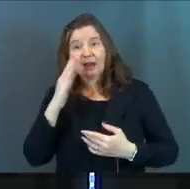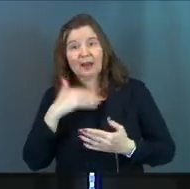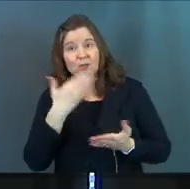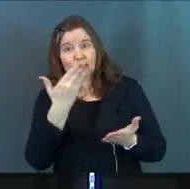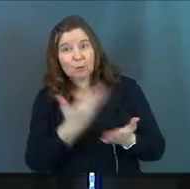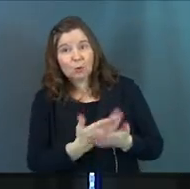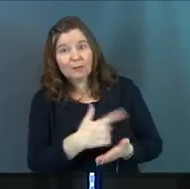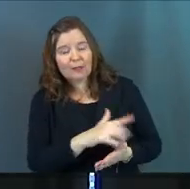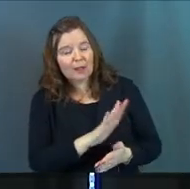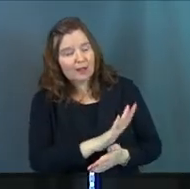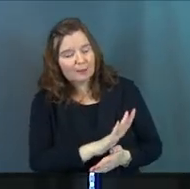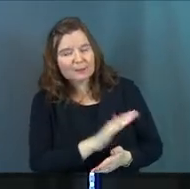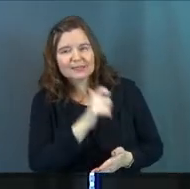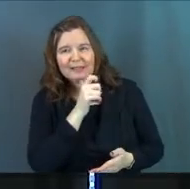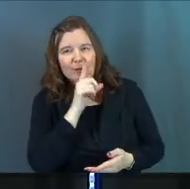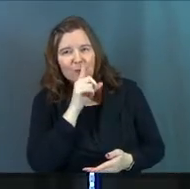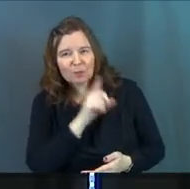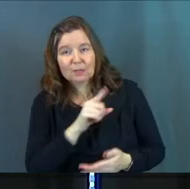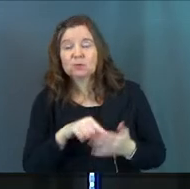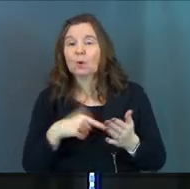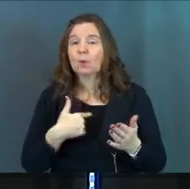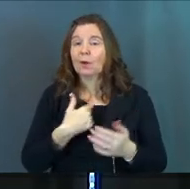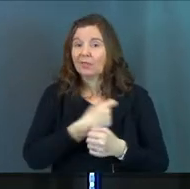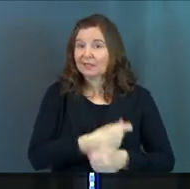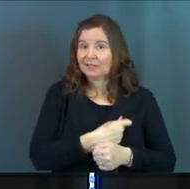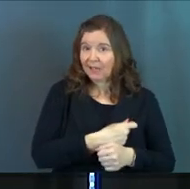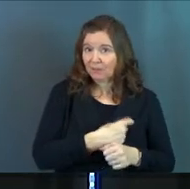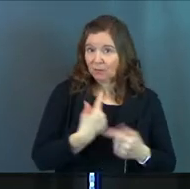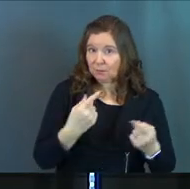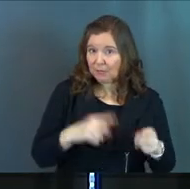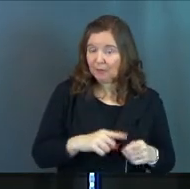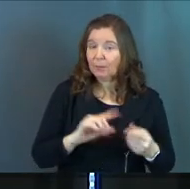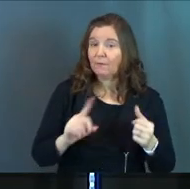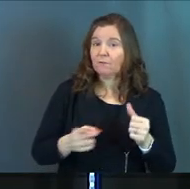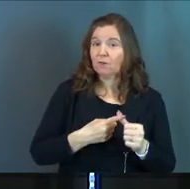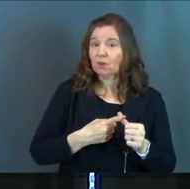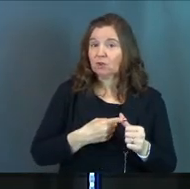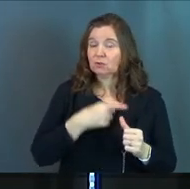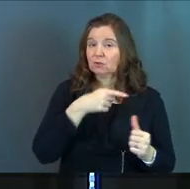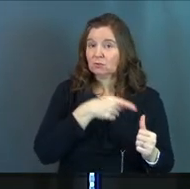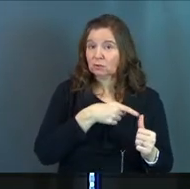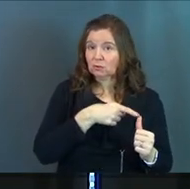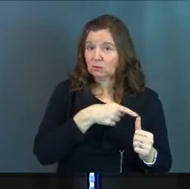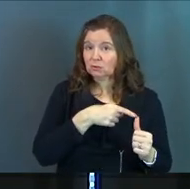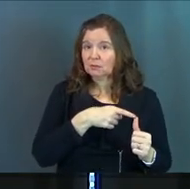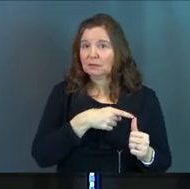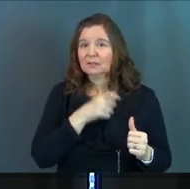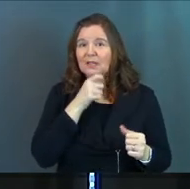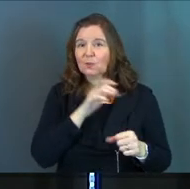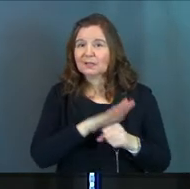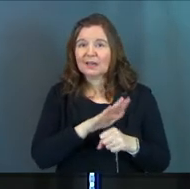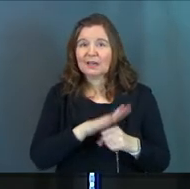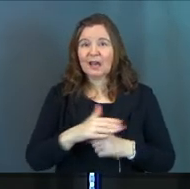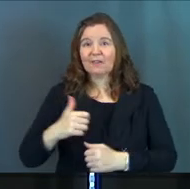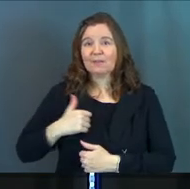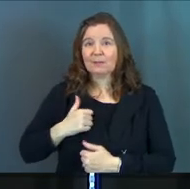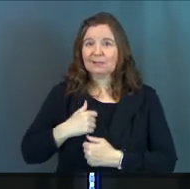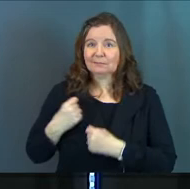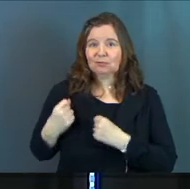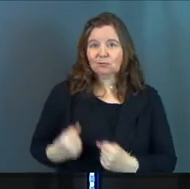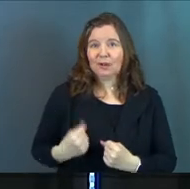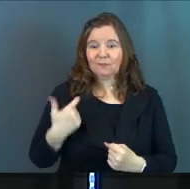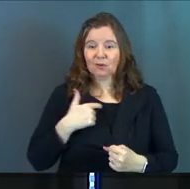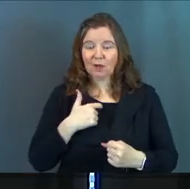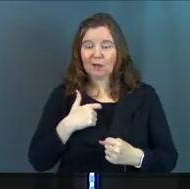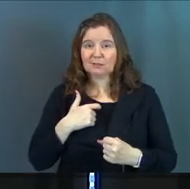prove to them that it's not real. So here's how their slavery was. Number one, never enough. There's not enough military might for